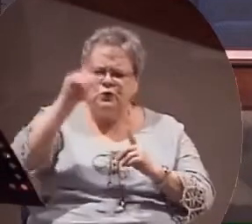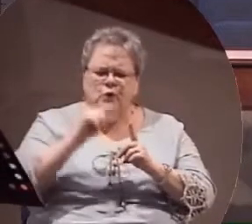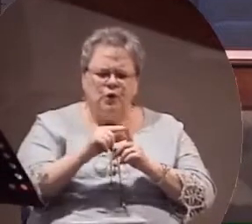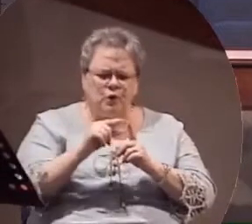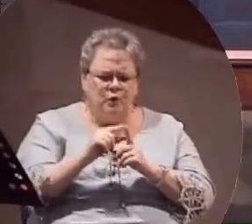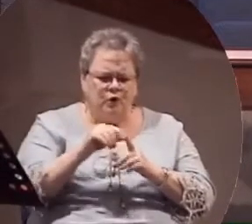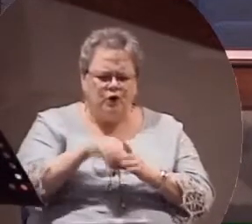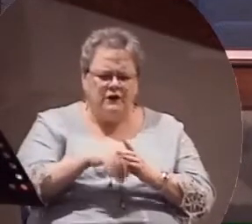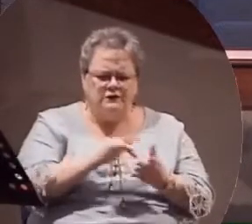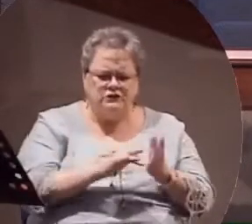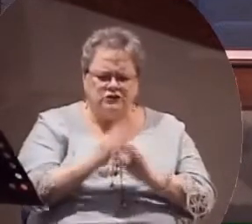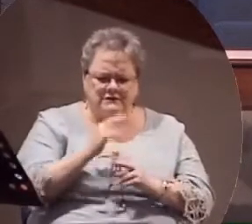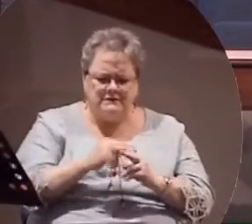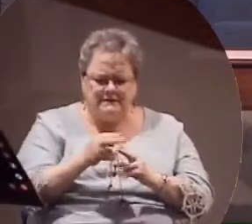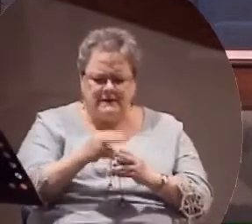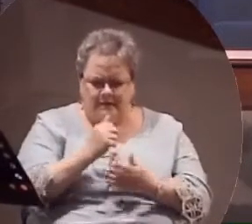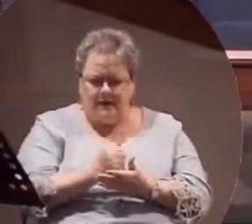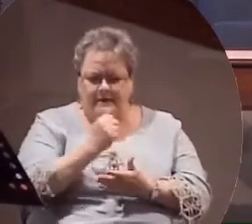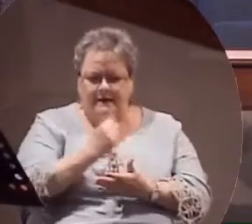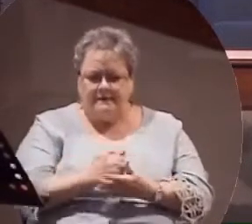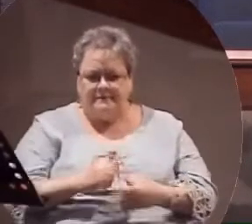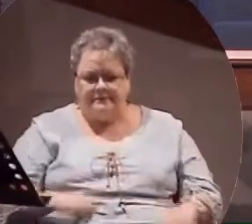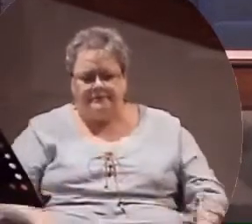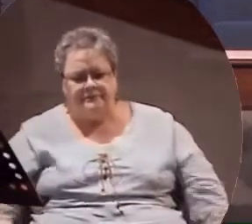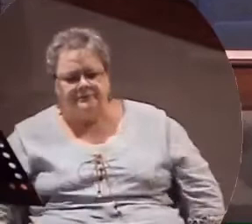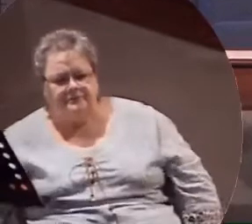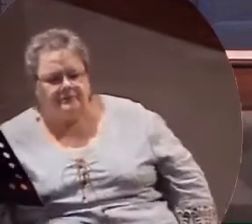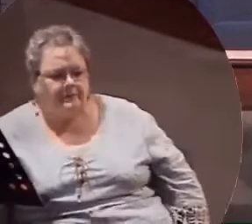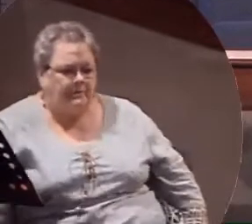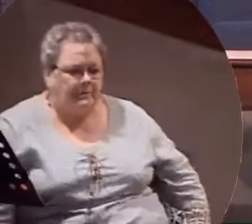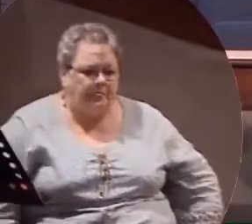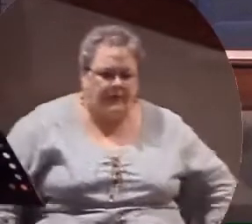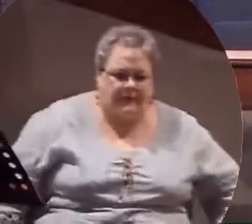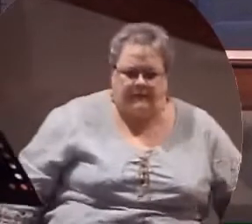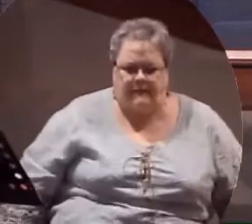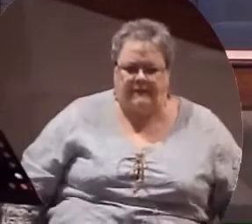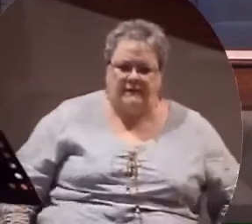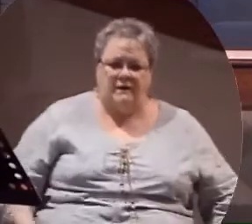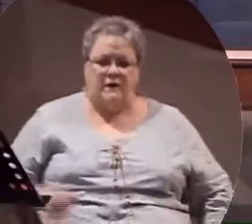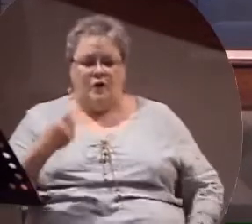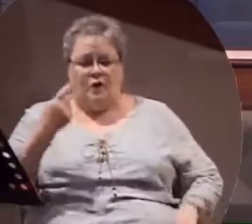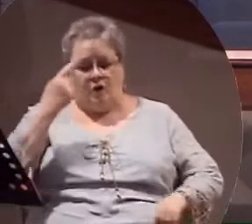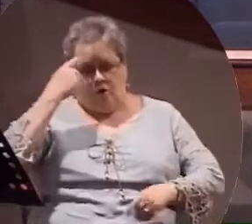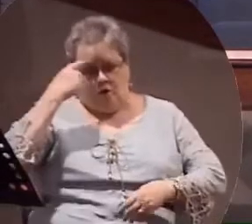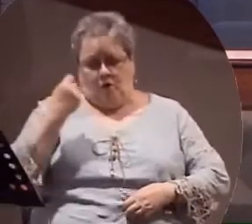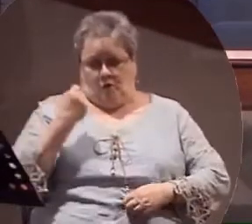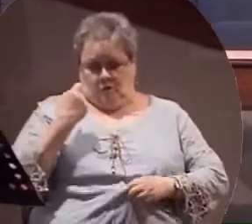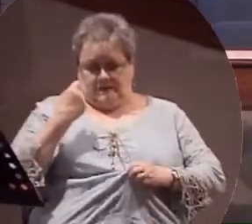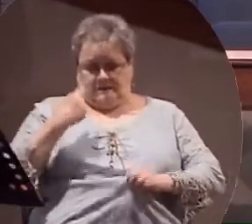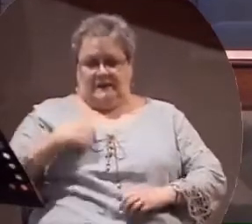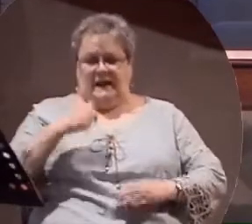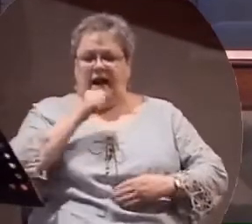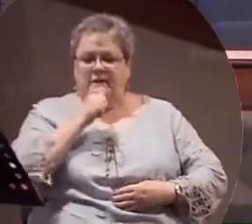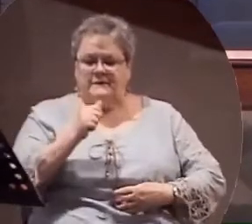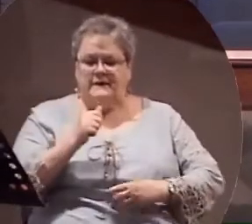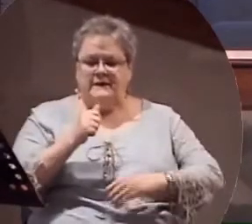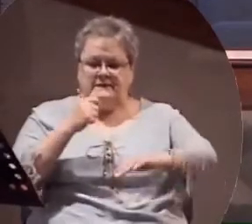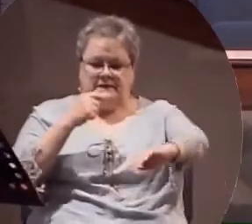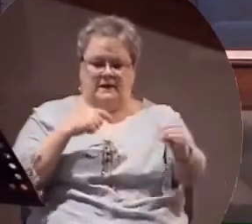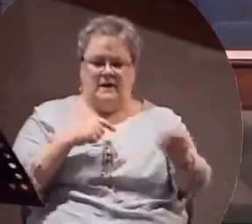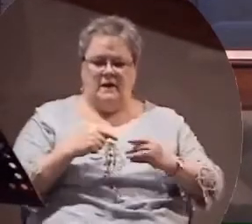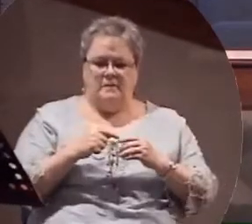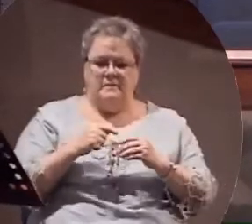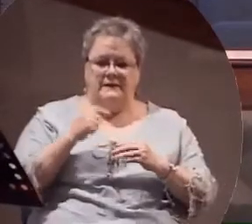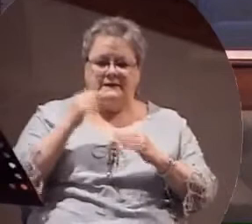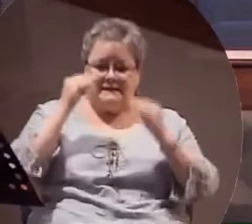pray in Jesus' name, amen. You know, for the last several months, I have been emphasizing certain words that we find